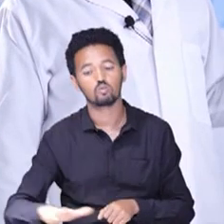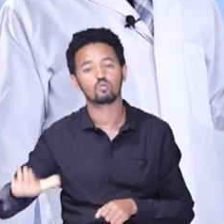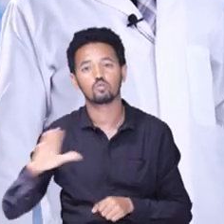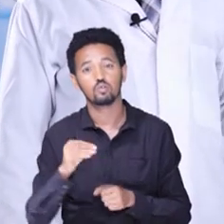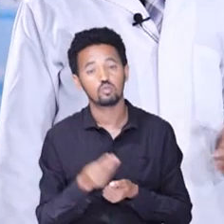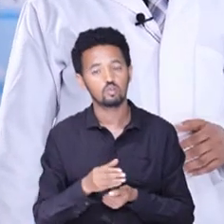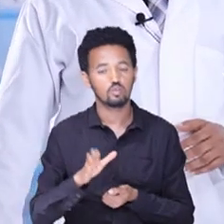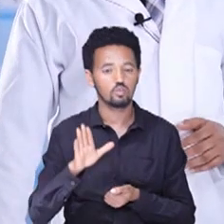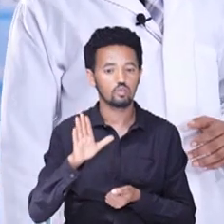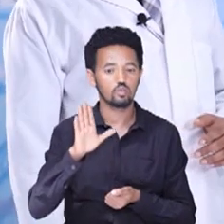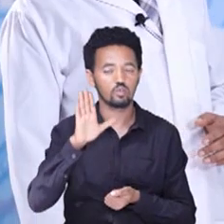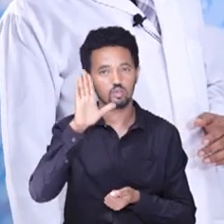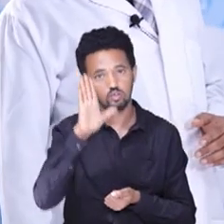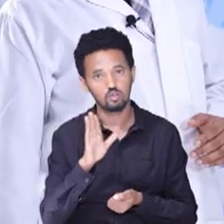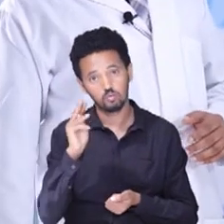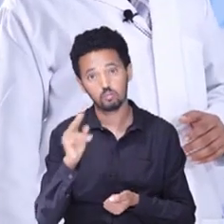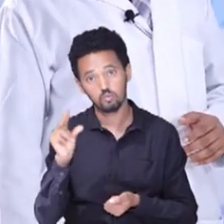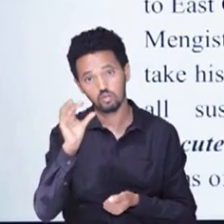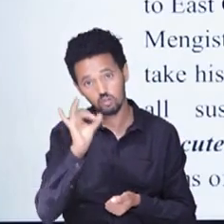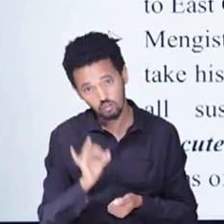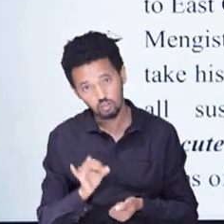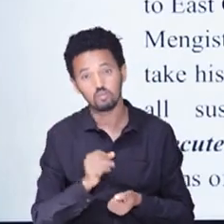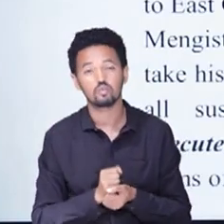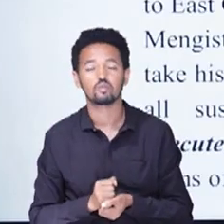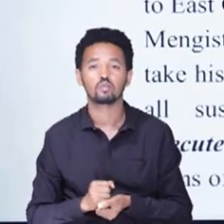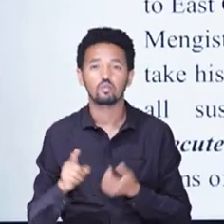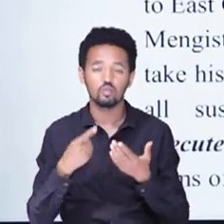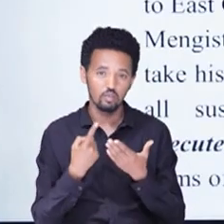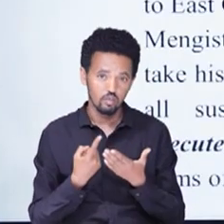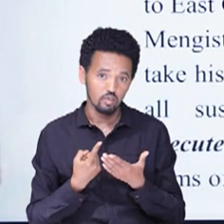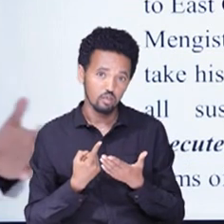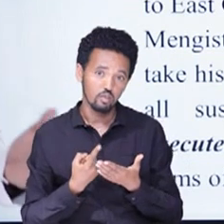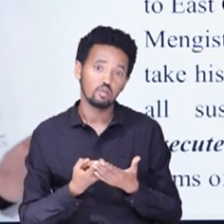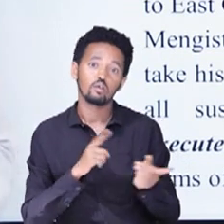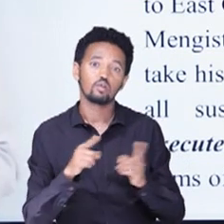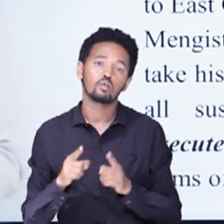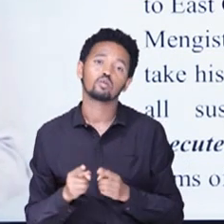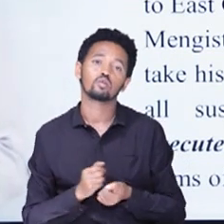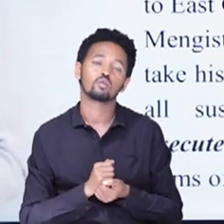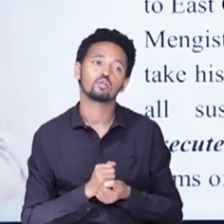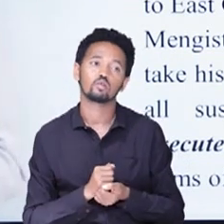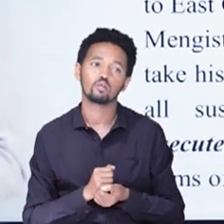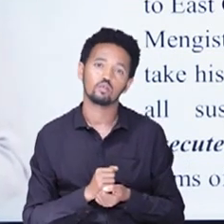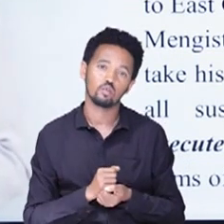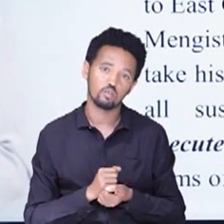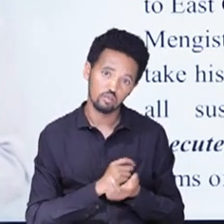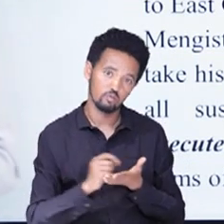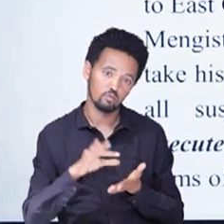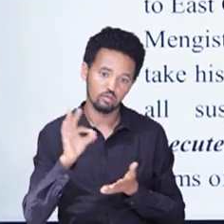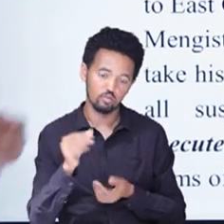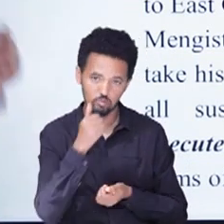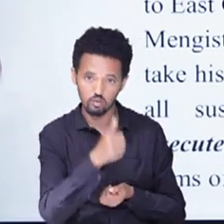and Gambella Liberation Front. On 16 May 1989, the officer staged a coup in